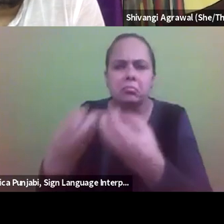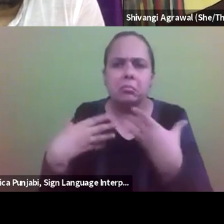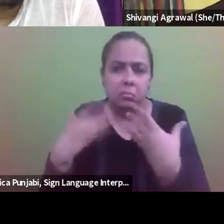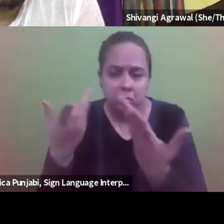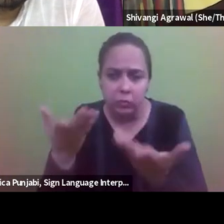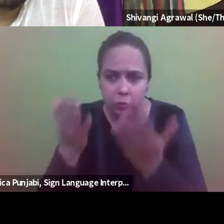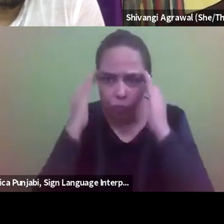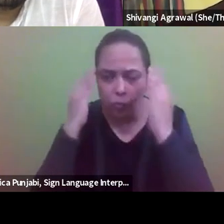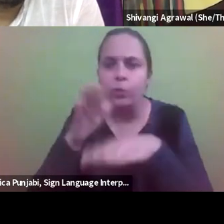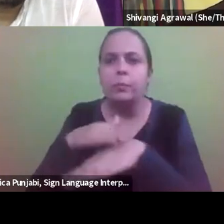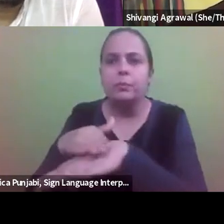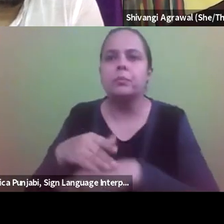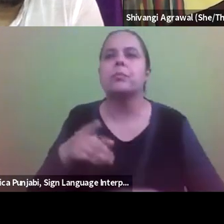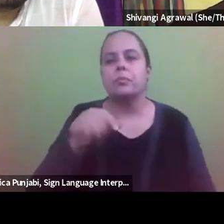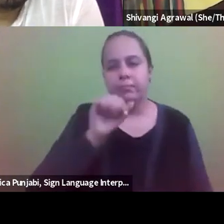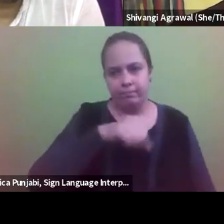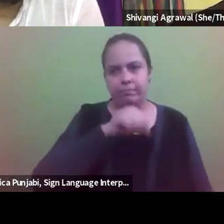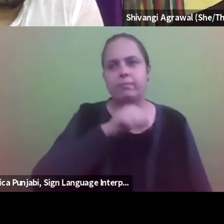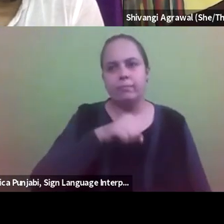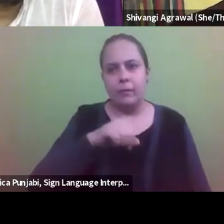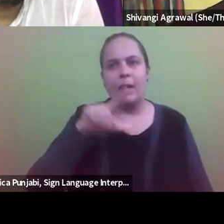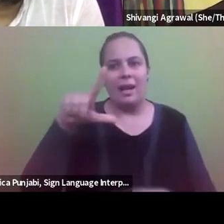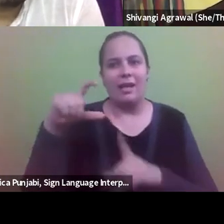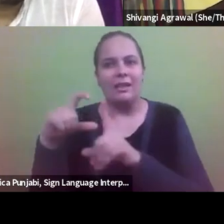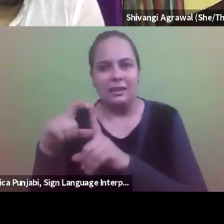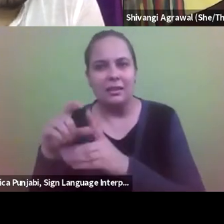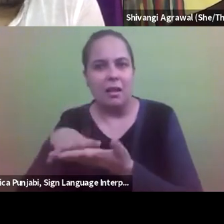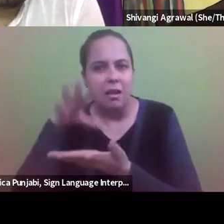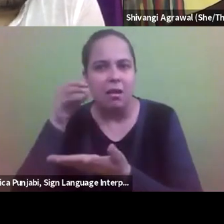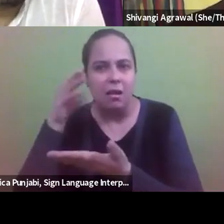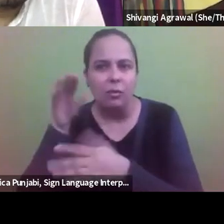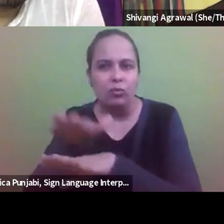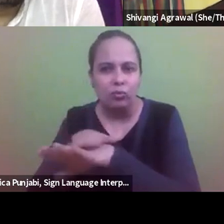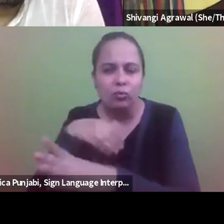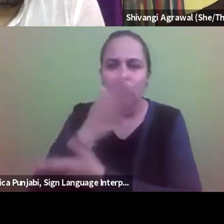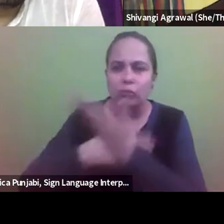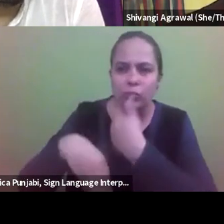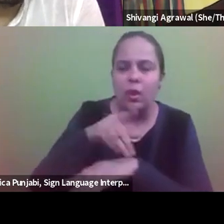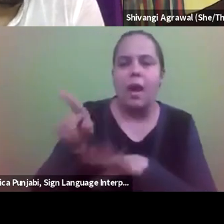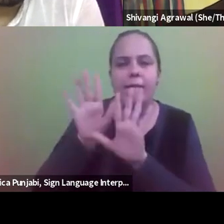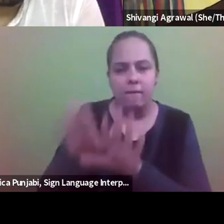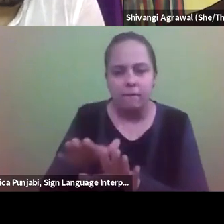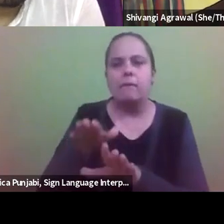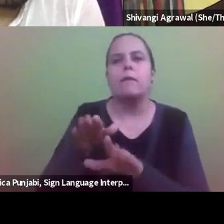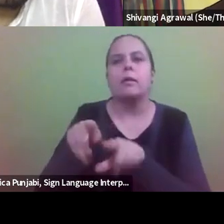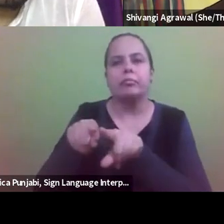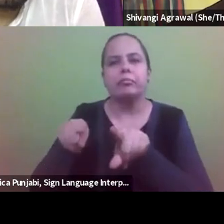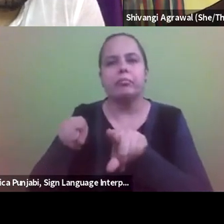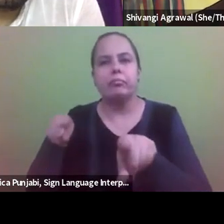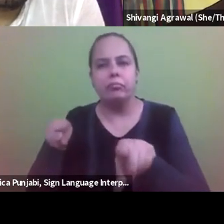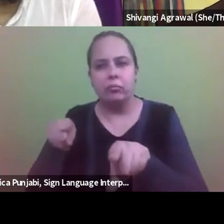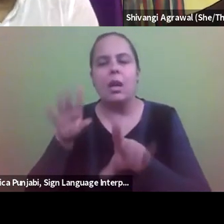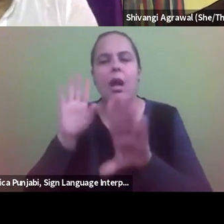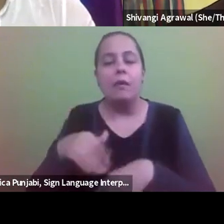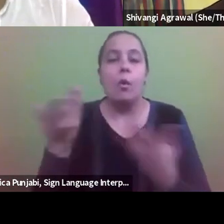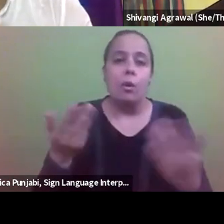Yeah, I think like learning disabilities, people who have intellectual and developmental disabilities and mental illnesses,